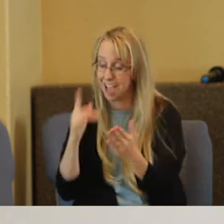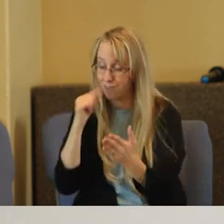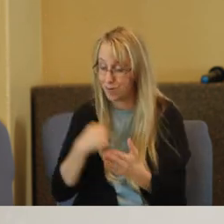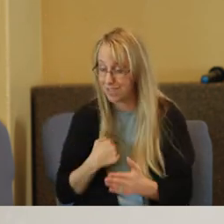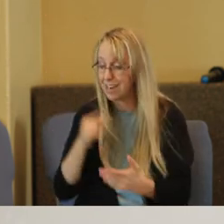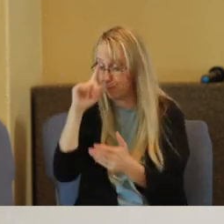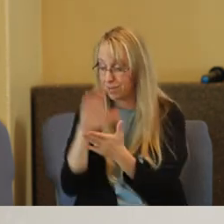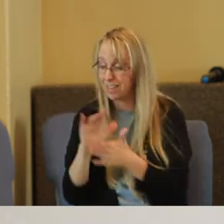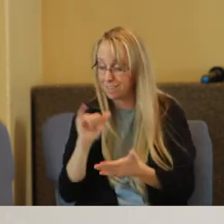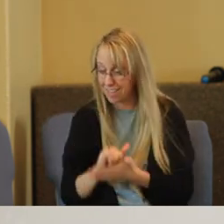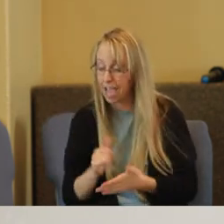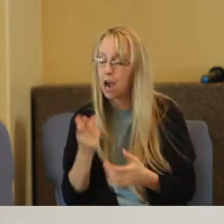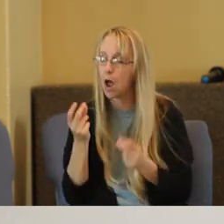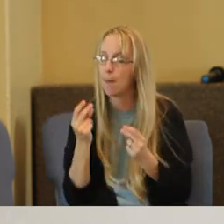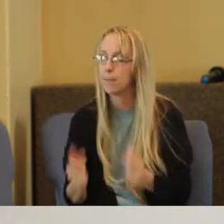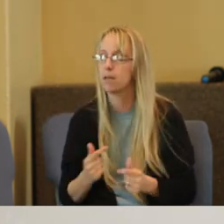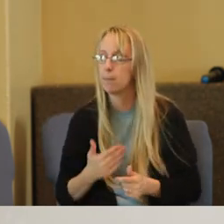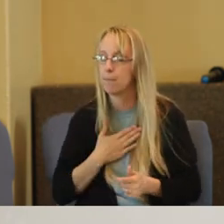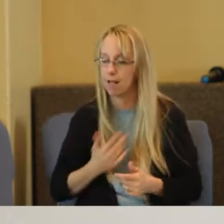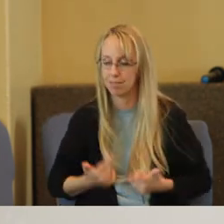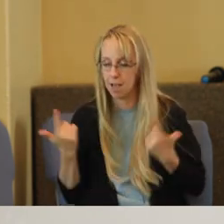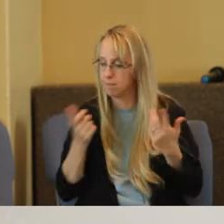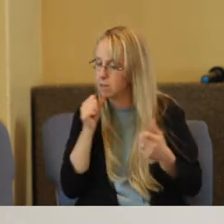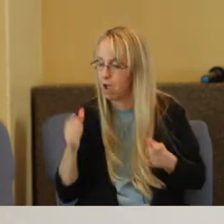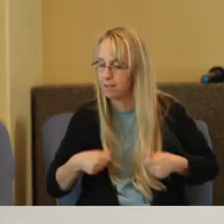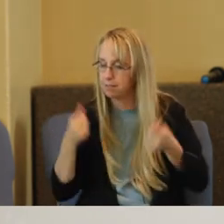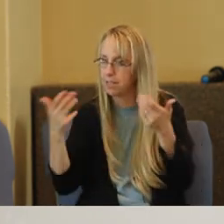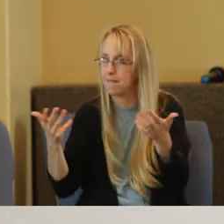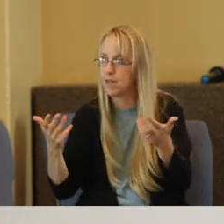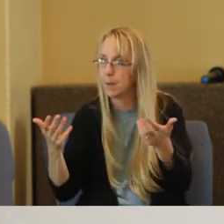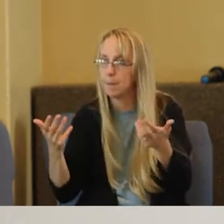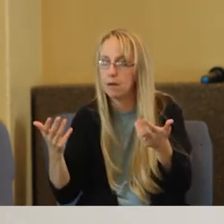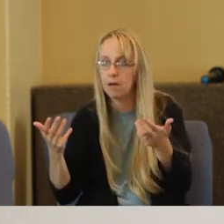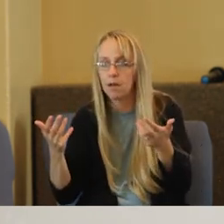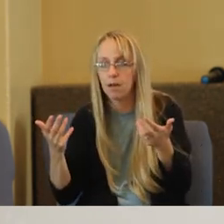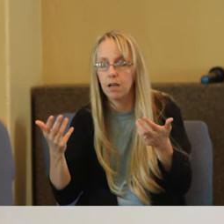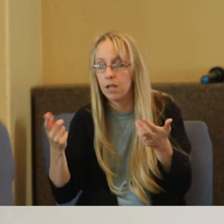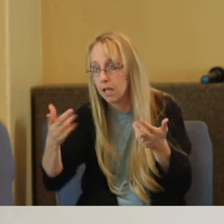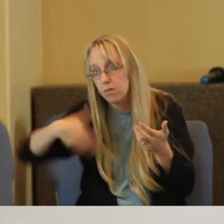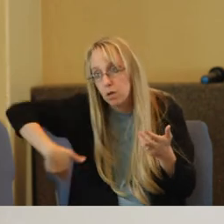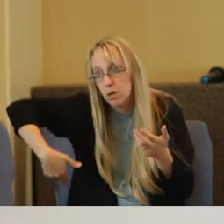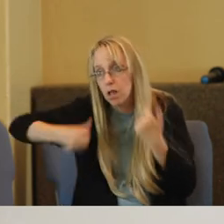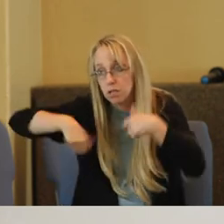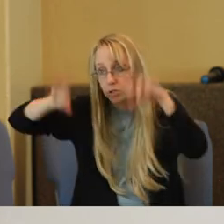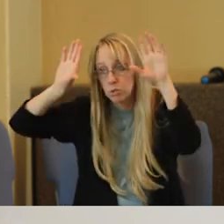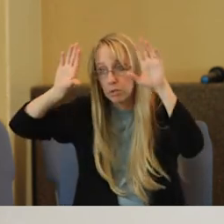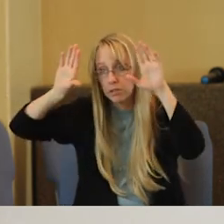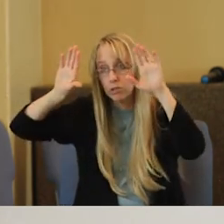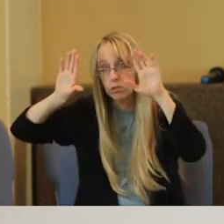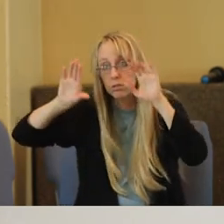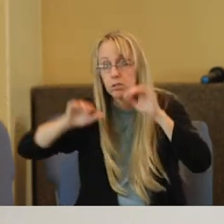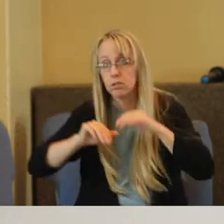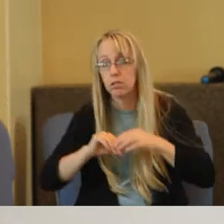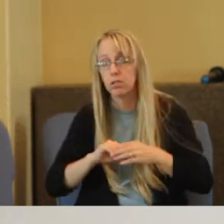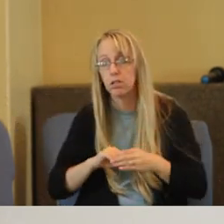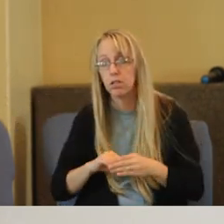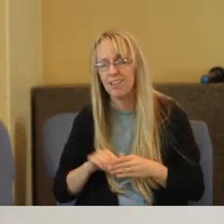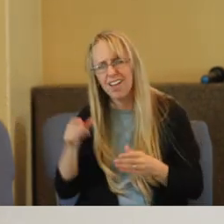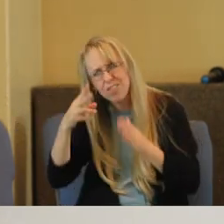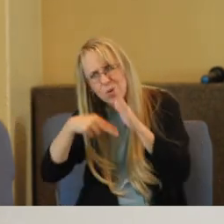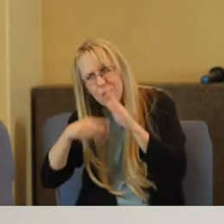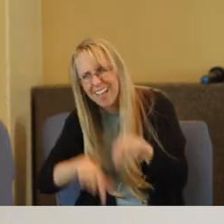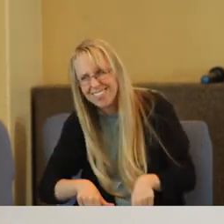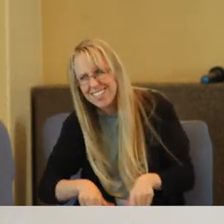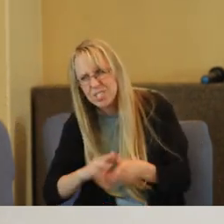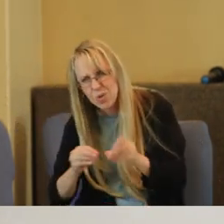my life will I not surrender to him? If you have yet to surrender your life to him, have you read these stories?